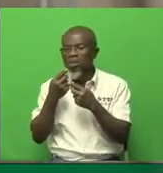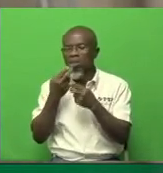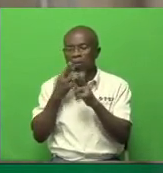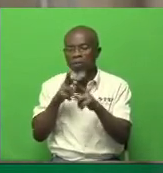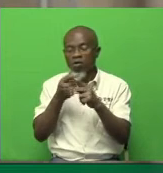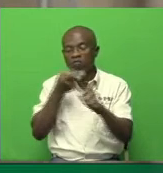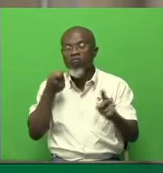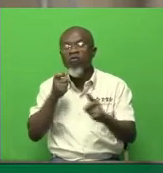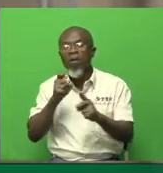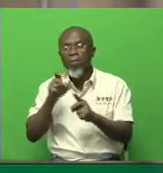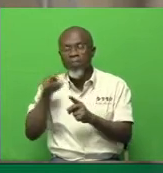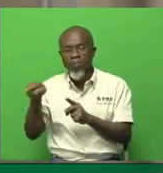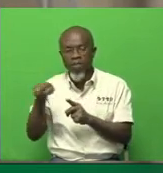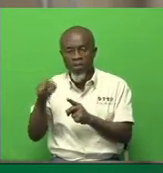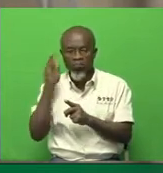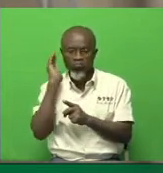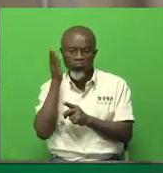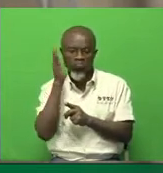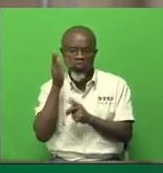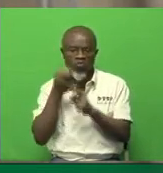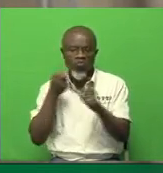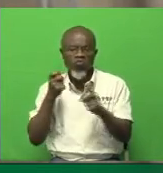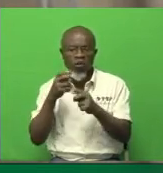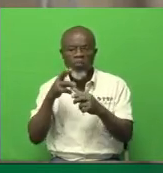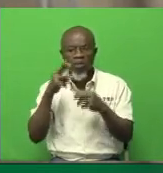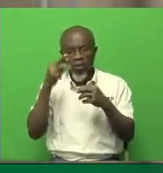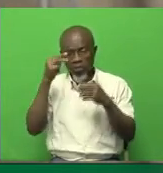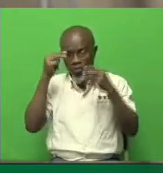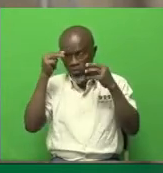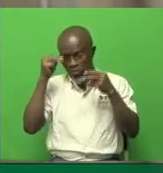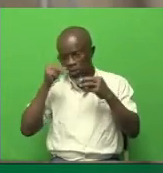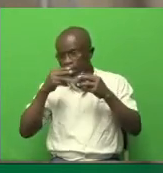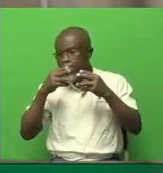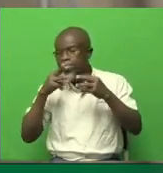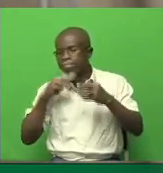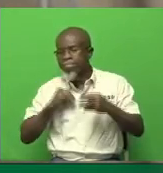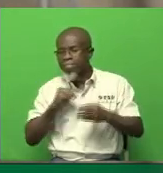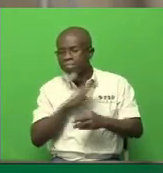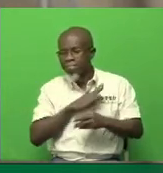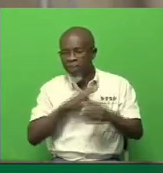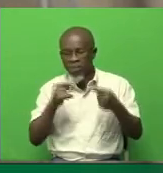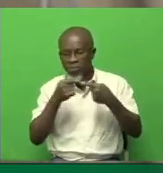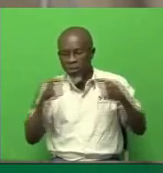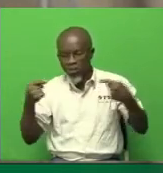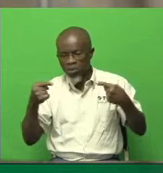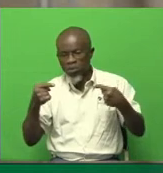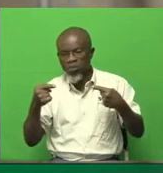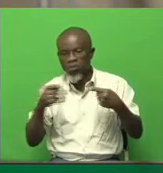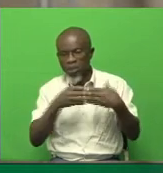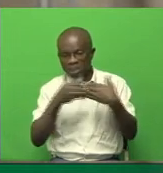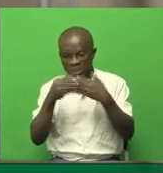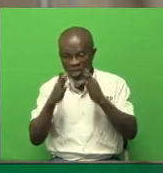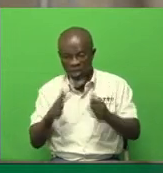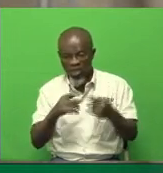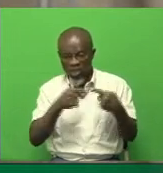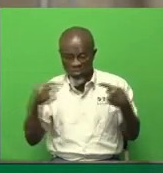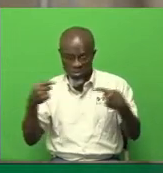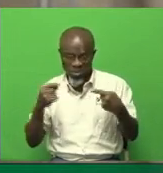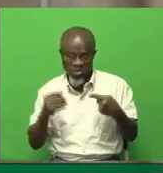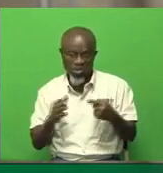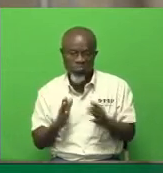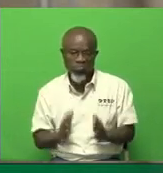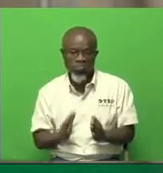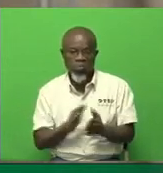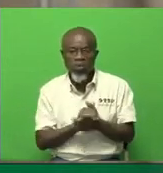Deputy speak I paid close attention to what the member Filipino Bonnie was had to say I remember tempted to contextualize